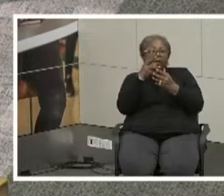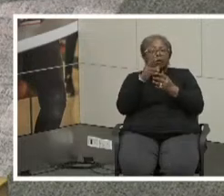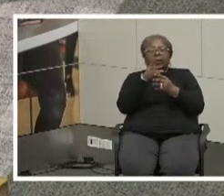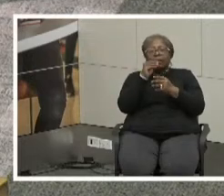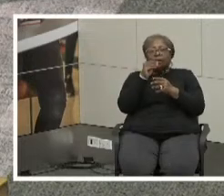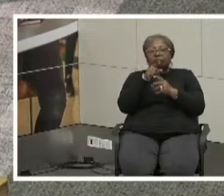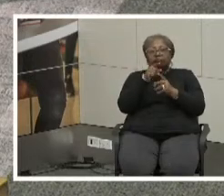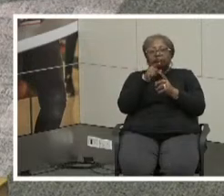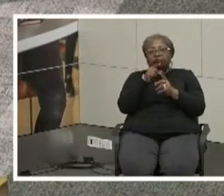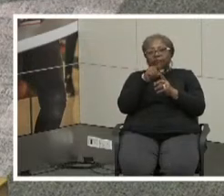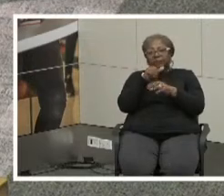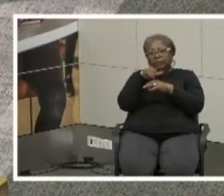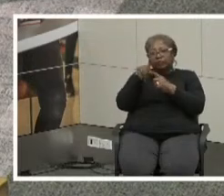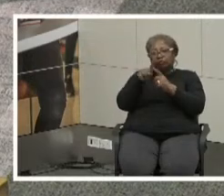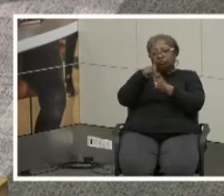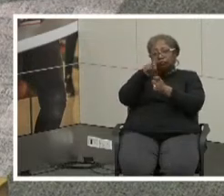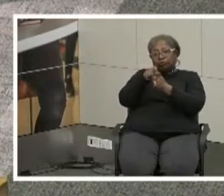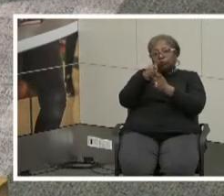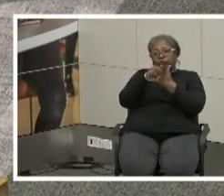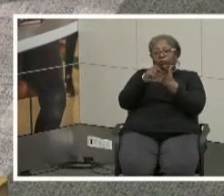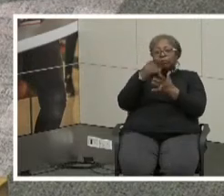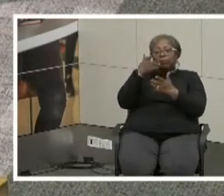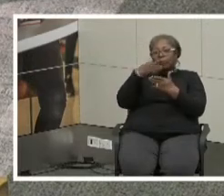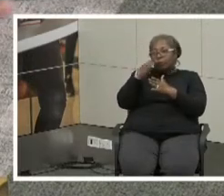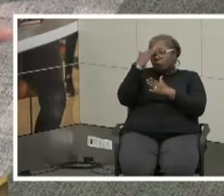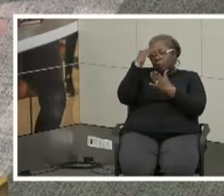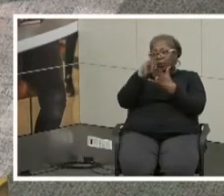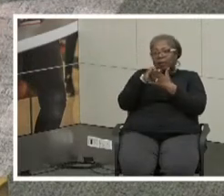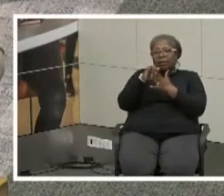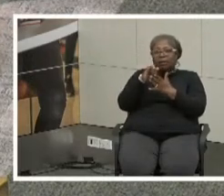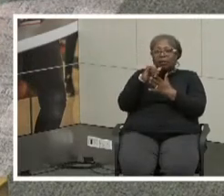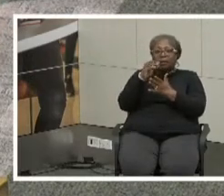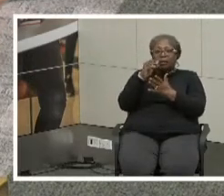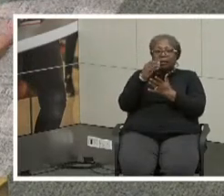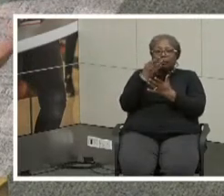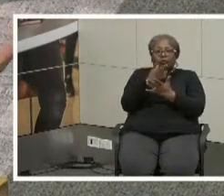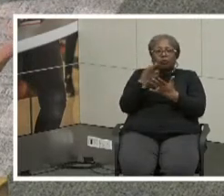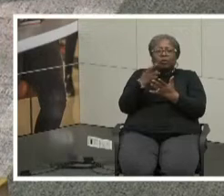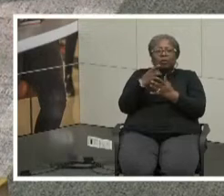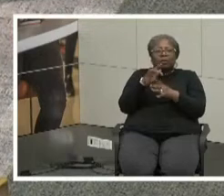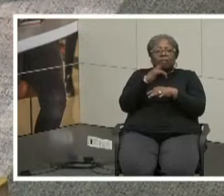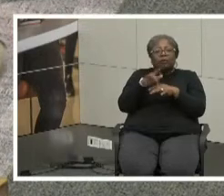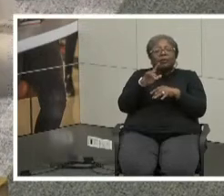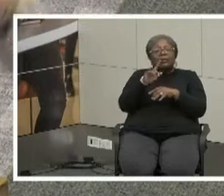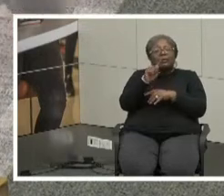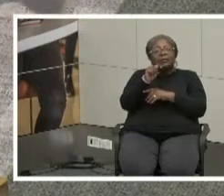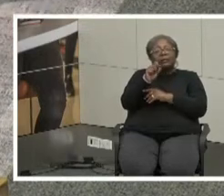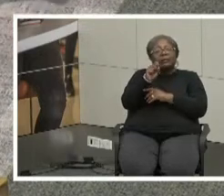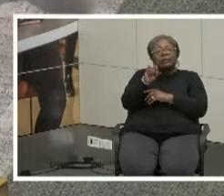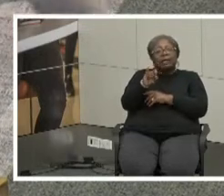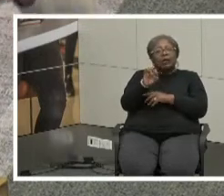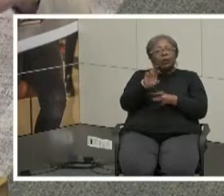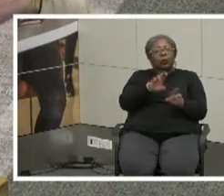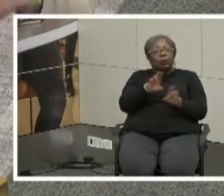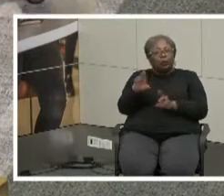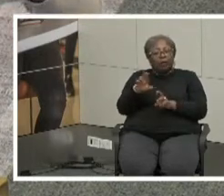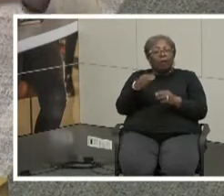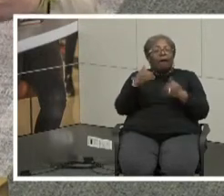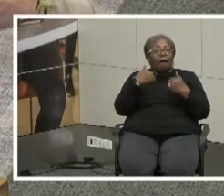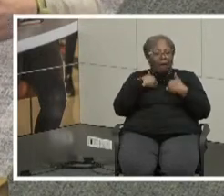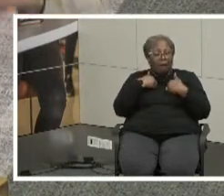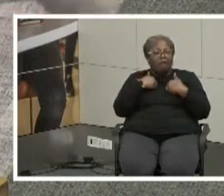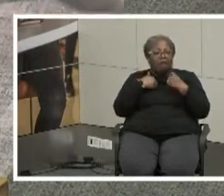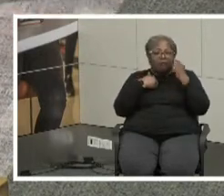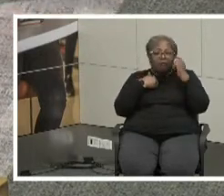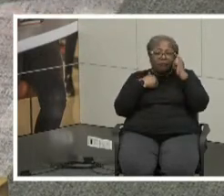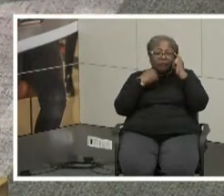let them know that those resources are available so for example let's take TSI Readiness um we have dashboards that